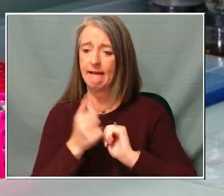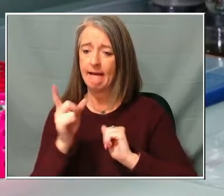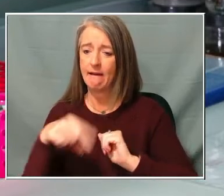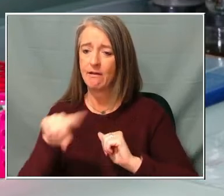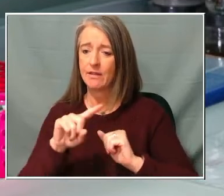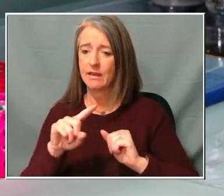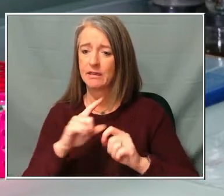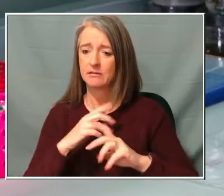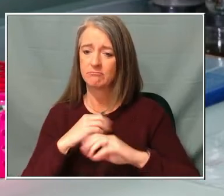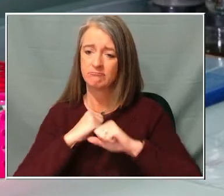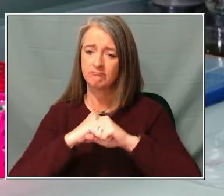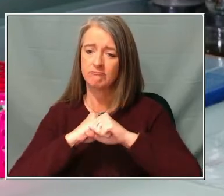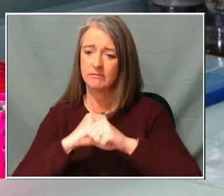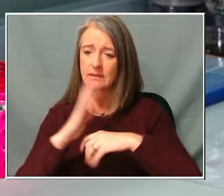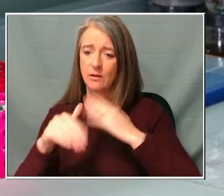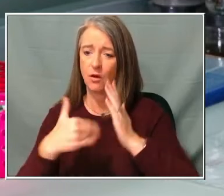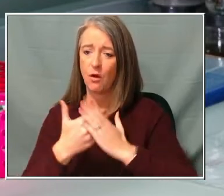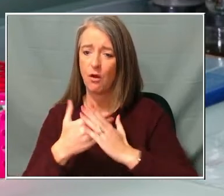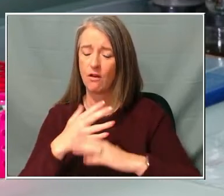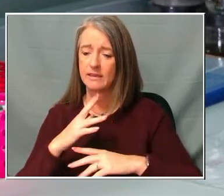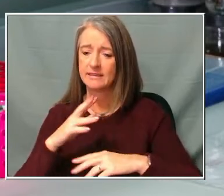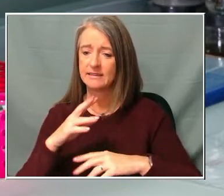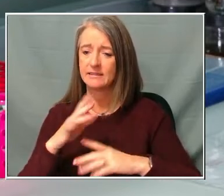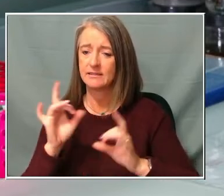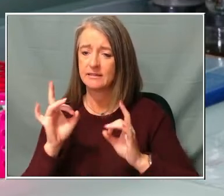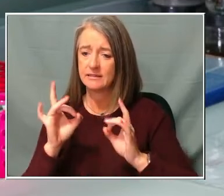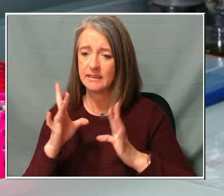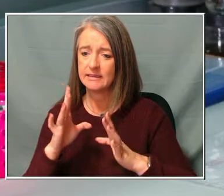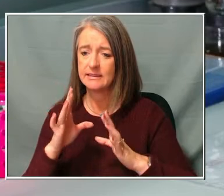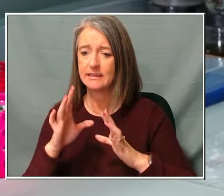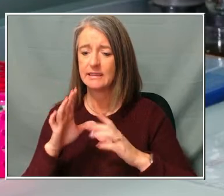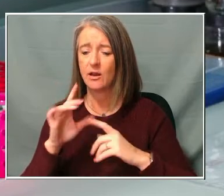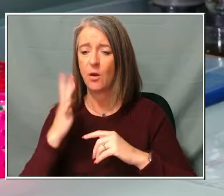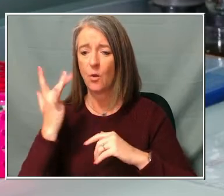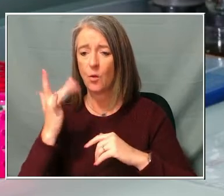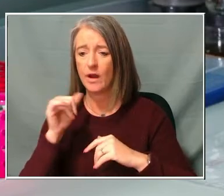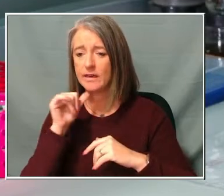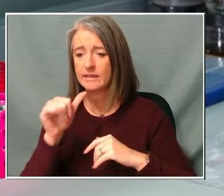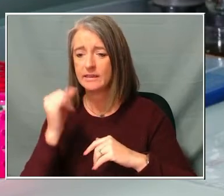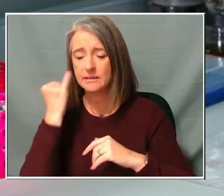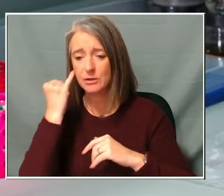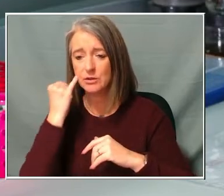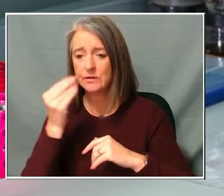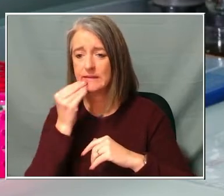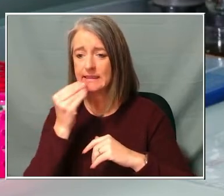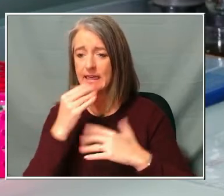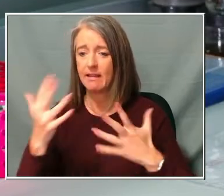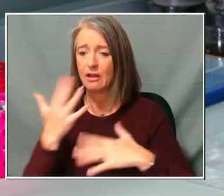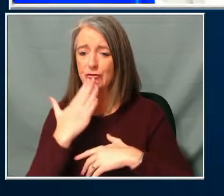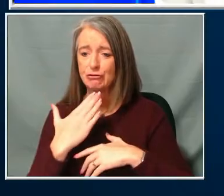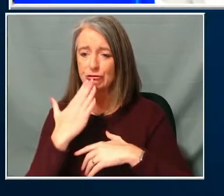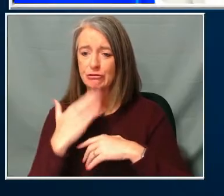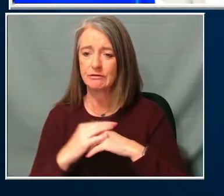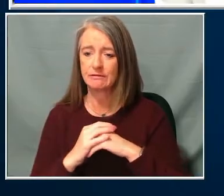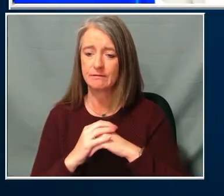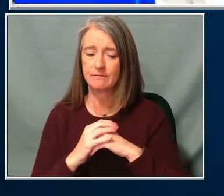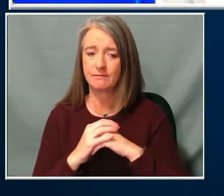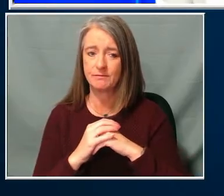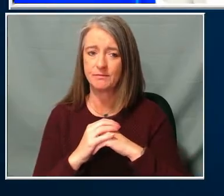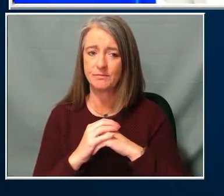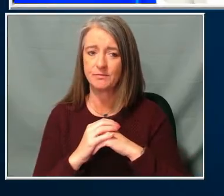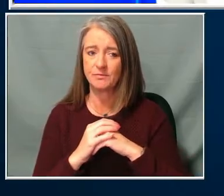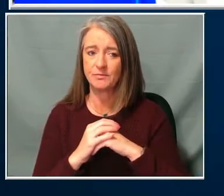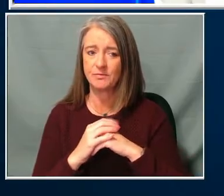resilient against all of the nasty byproducts of why we're not supposed to eat a lot of sugar. Yeah, right.